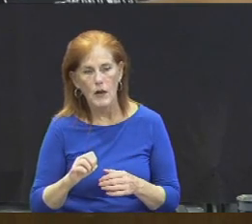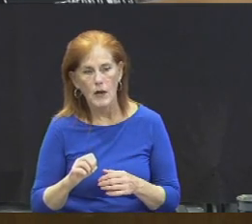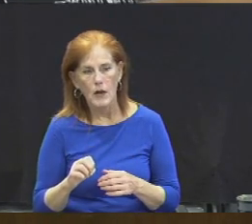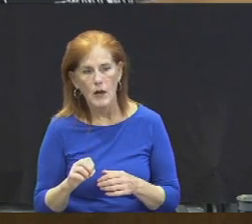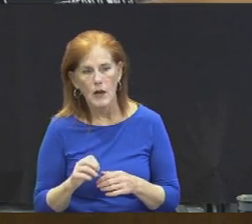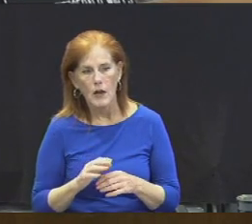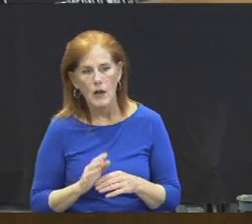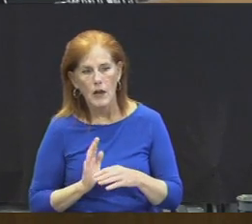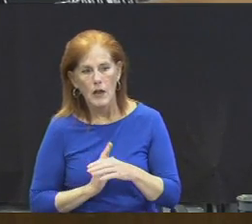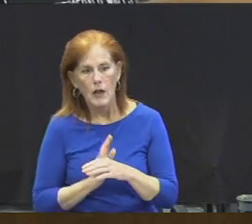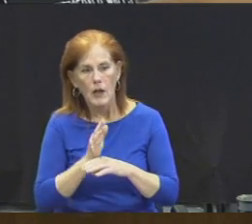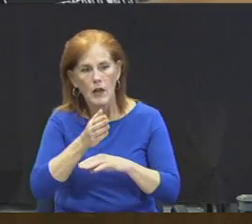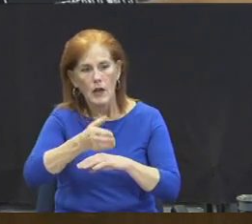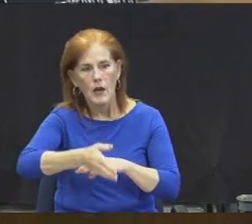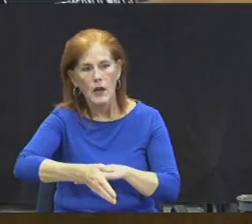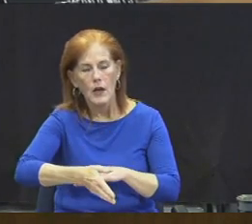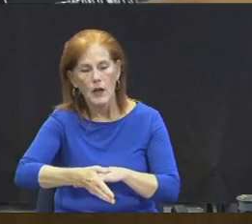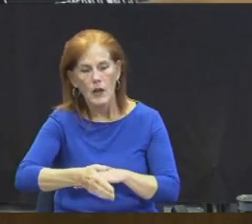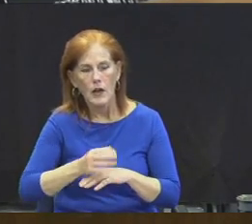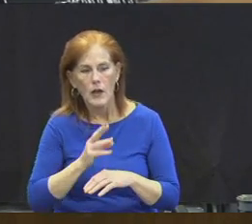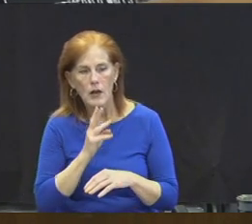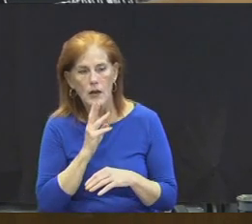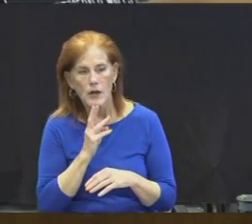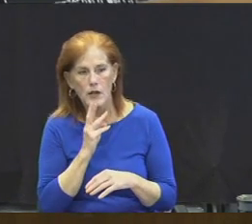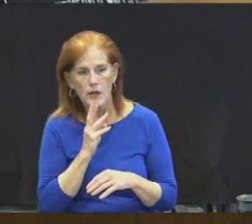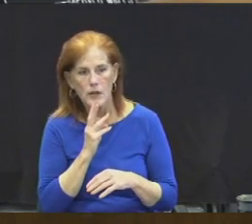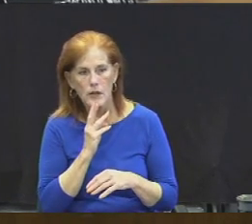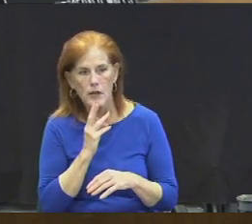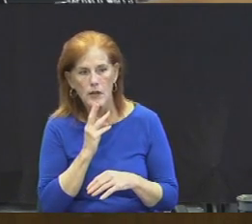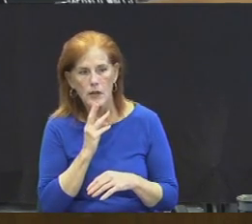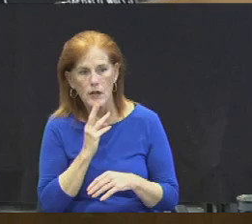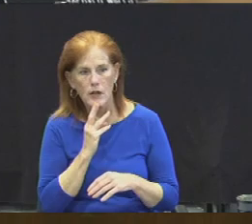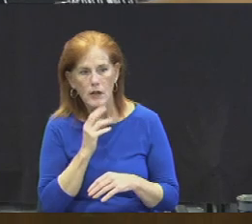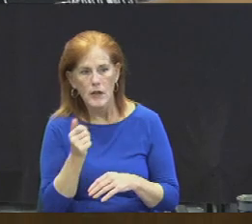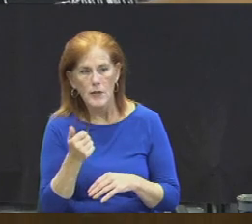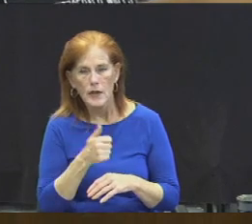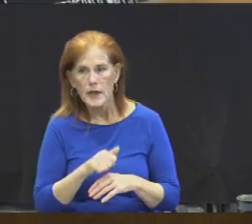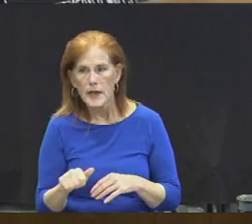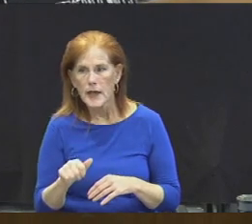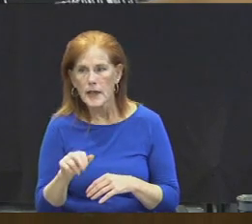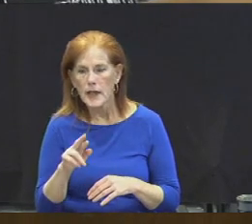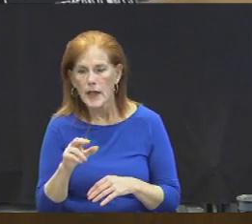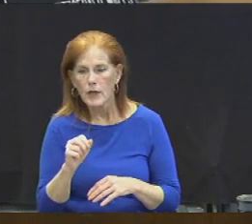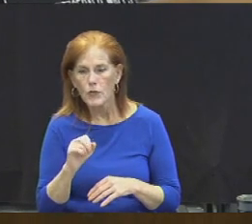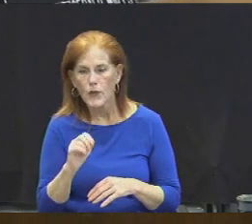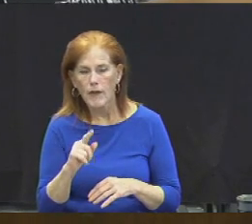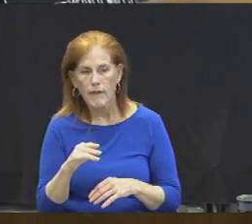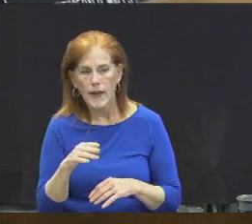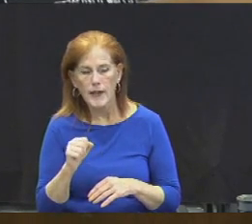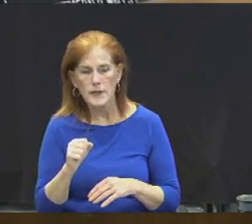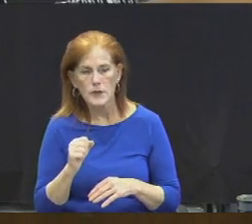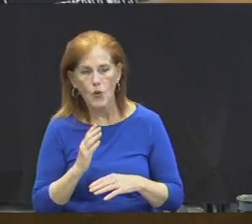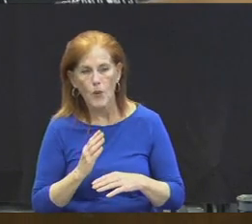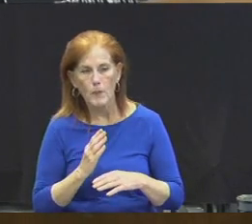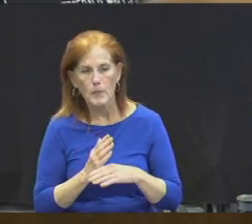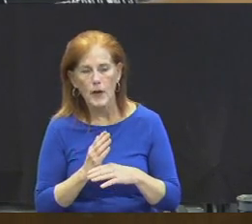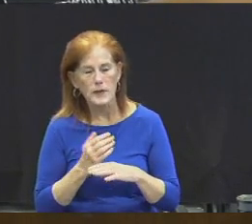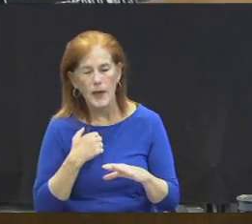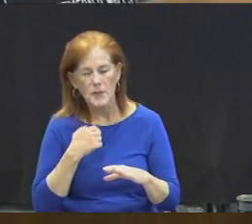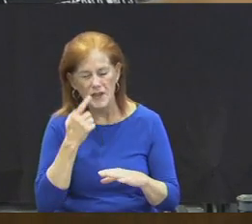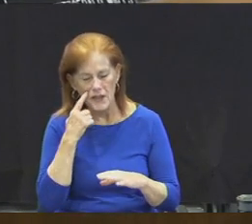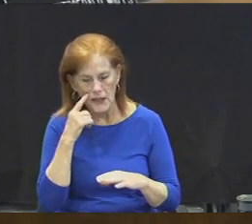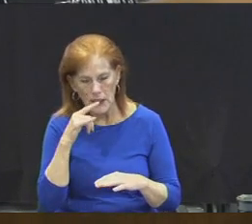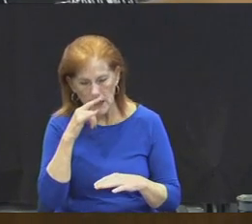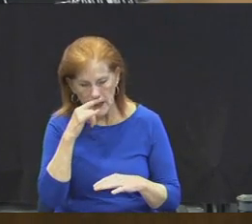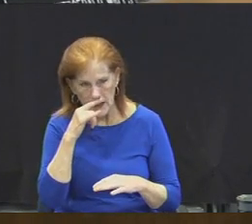on that crossing over the water, are there any railings or barriers? I'm thinking kids,